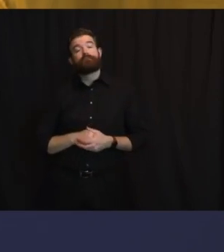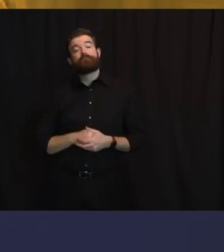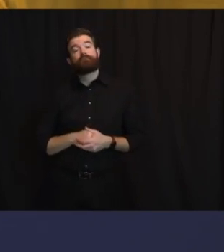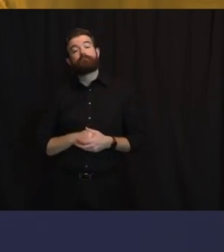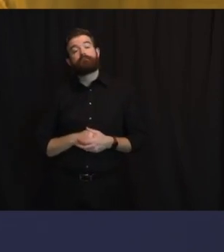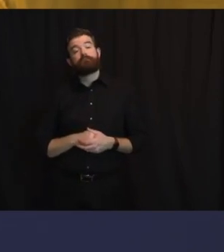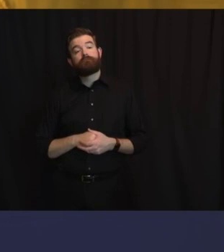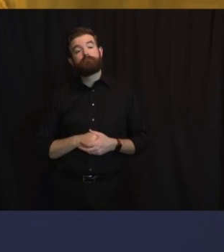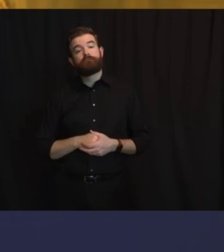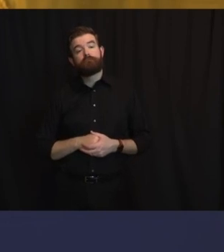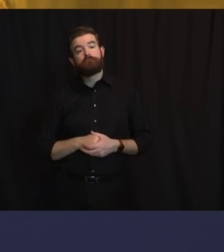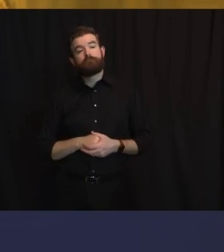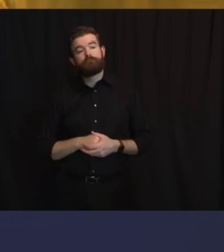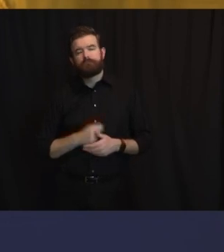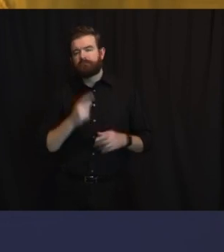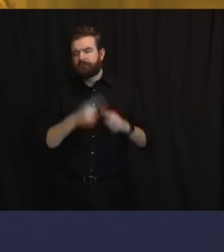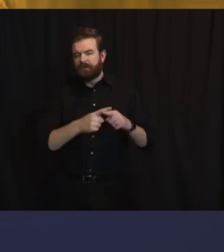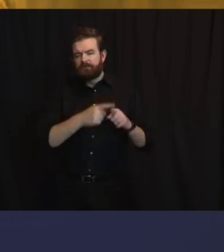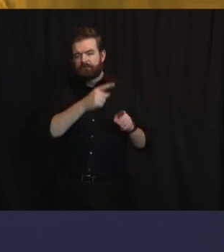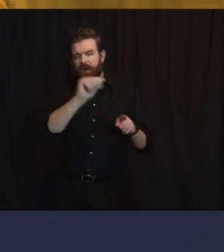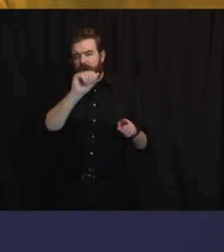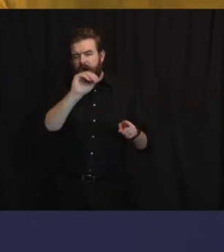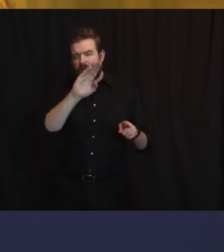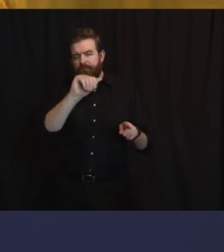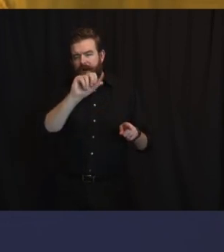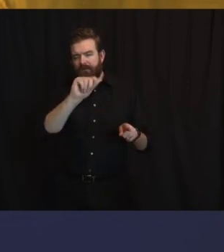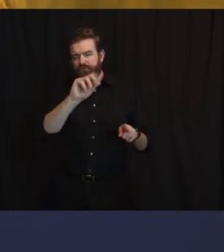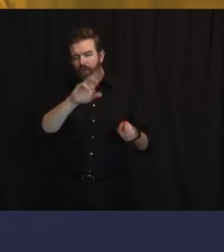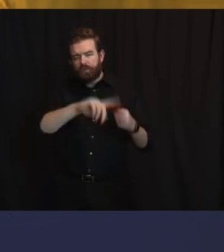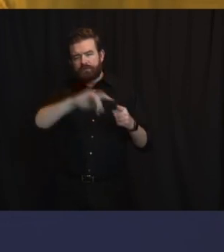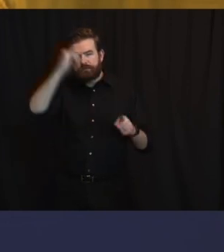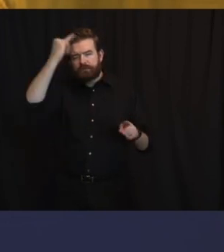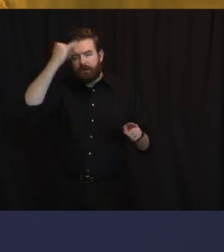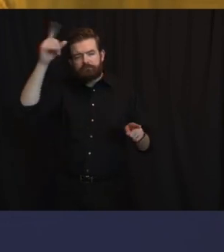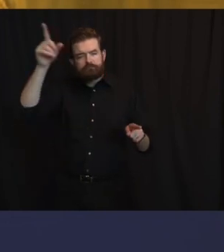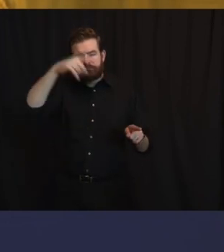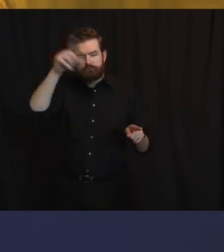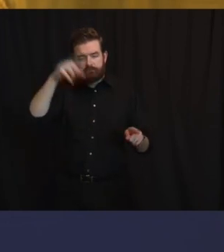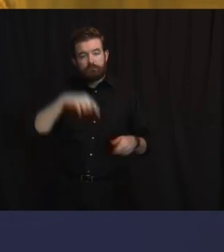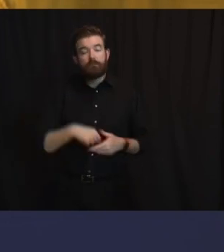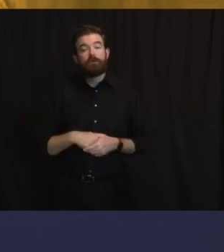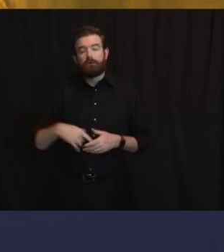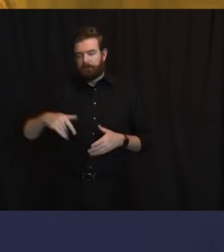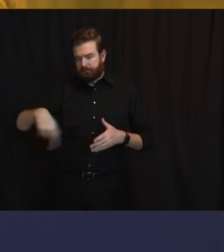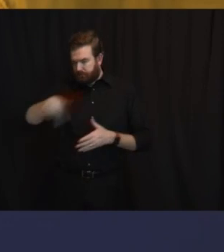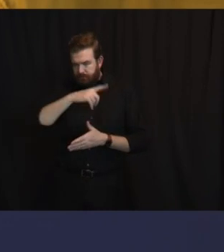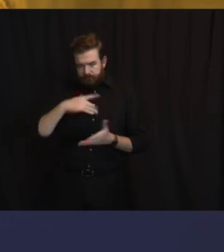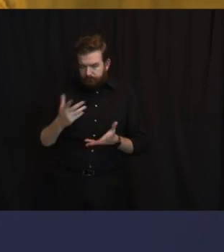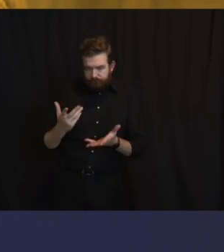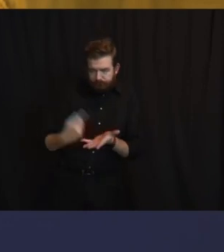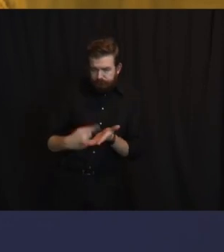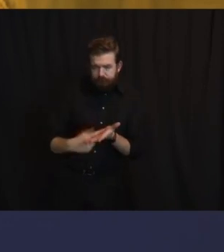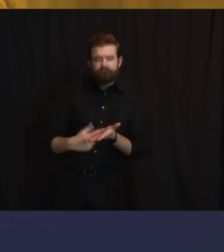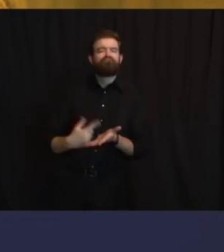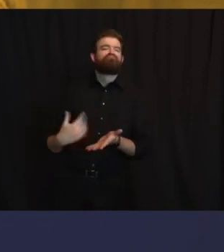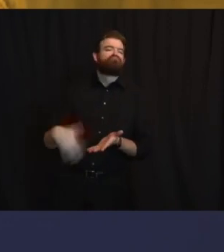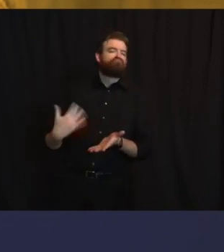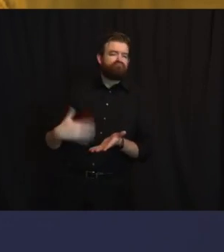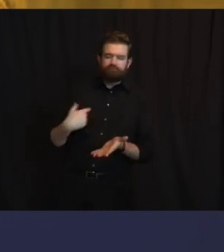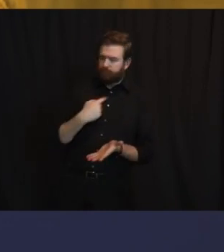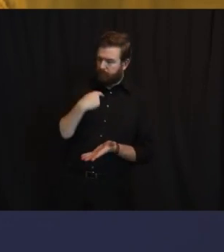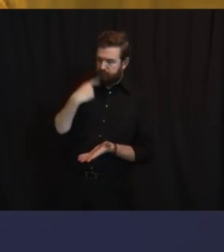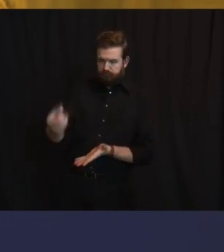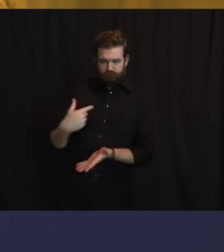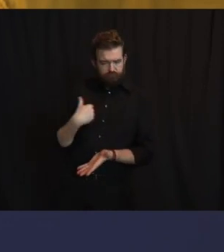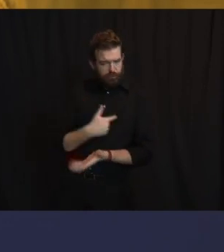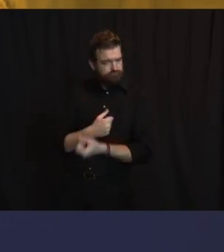country in whatever form we can provide it. Our team then followed up with his after our call. We are awaiting guidance from them. We'll likely